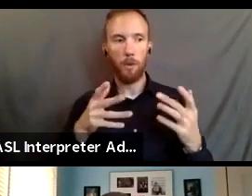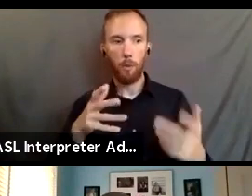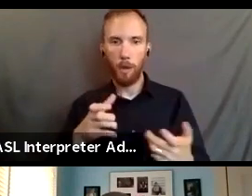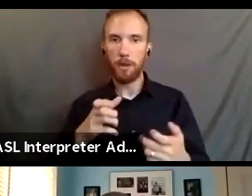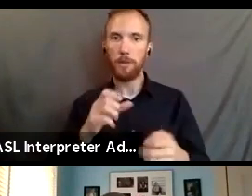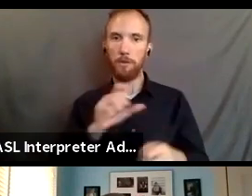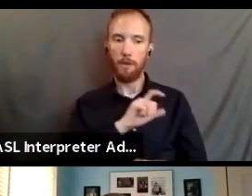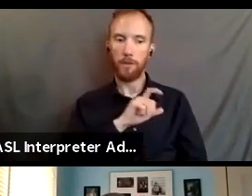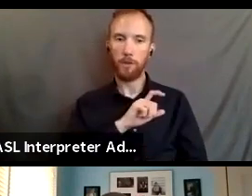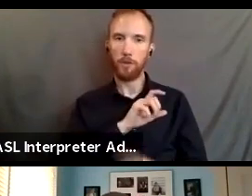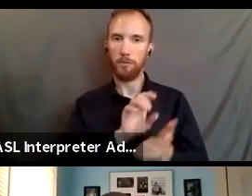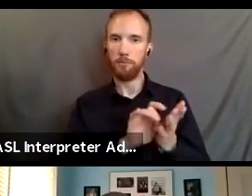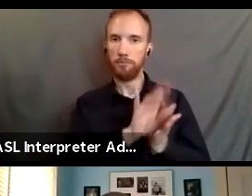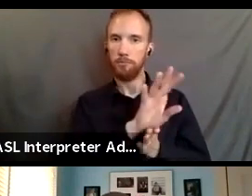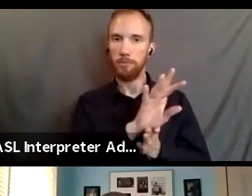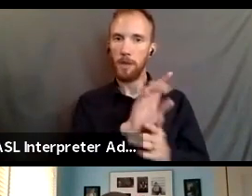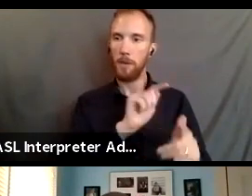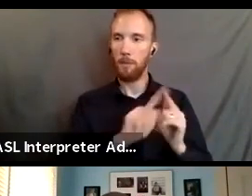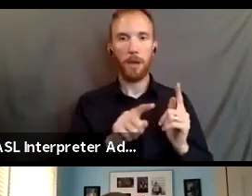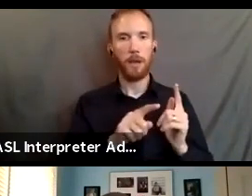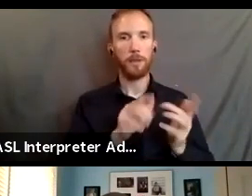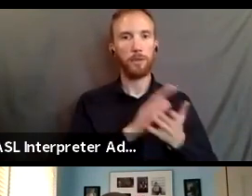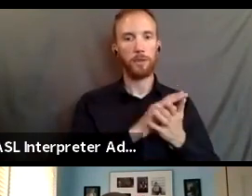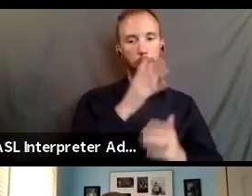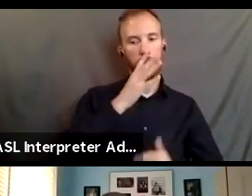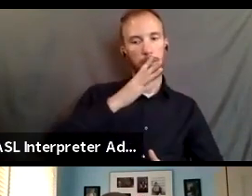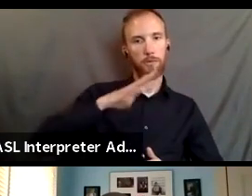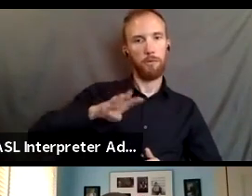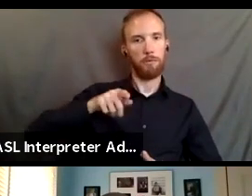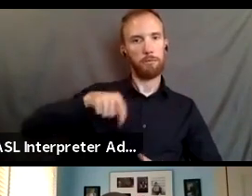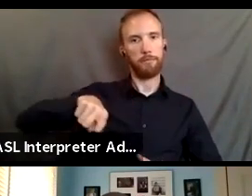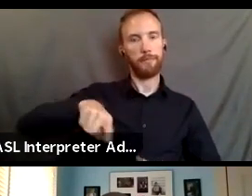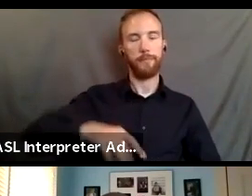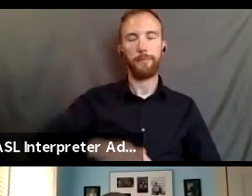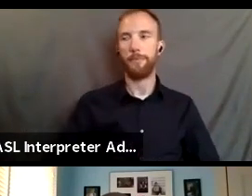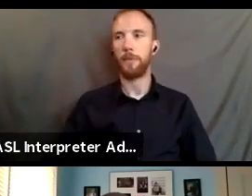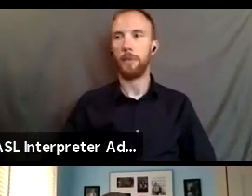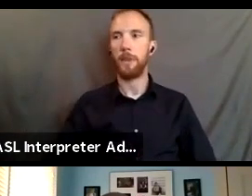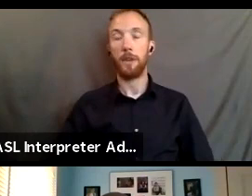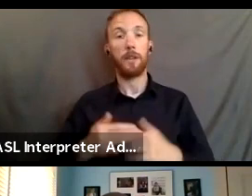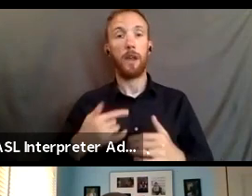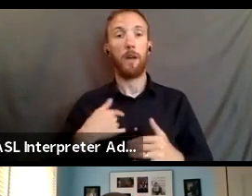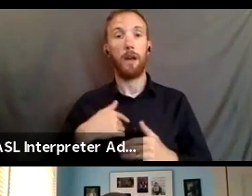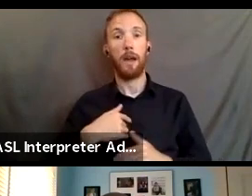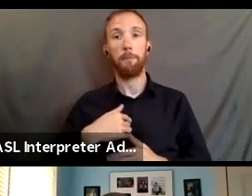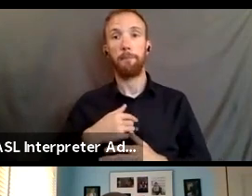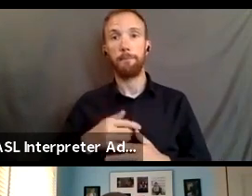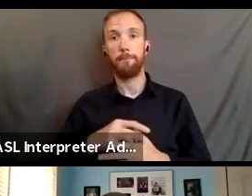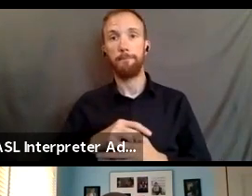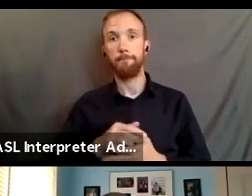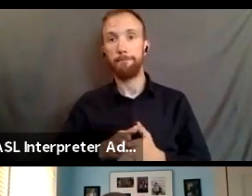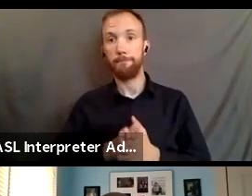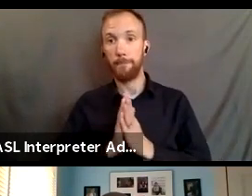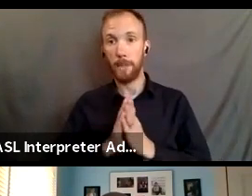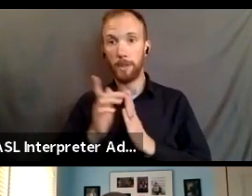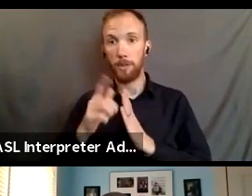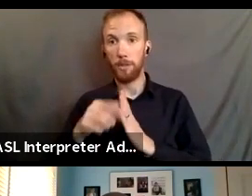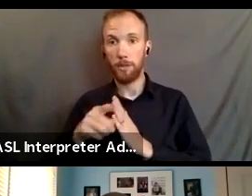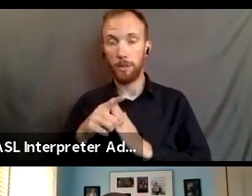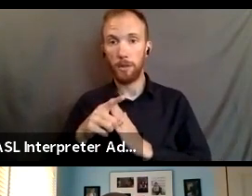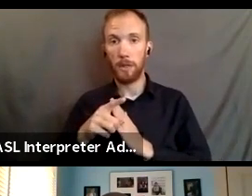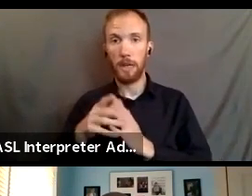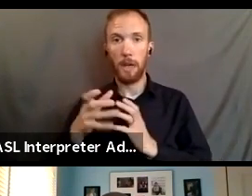ignored and so i asked you all today and know that very soon that we'll have an elected